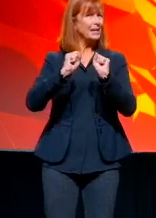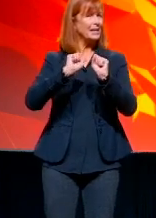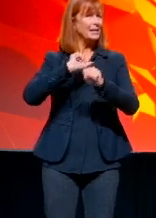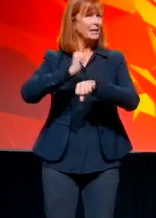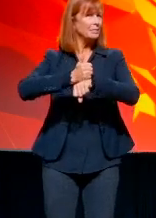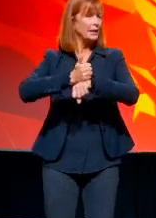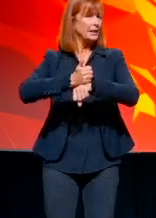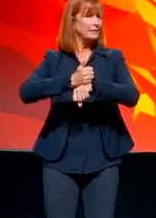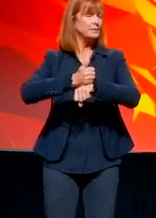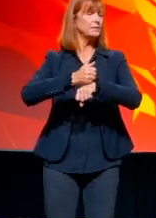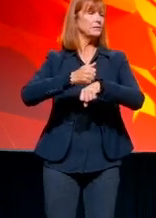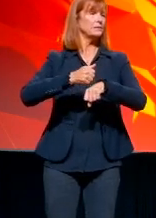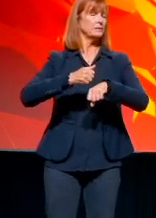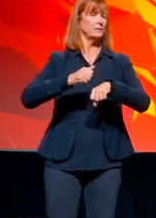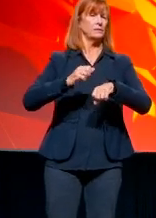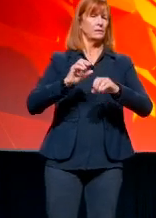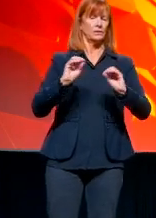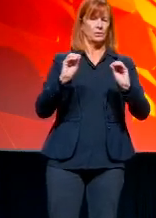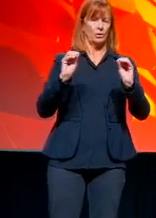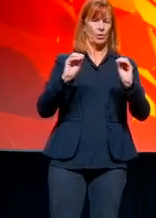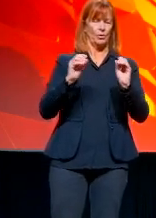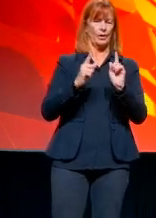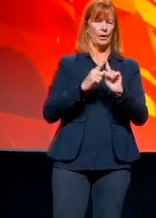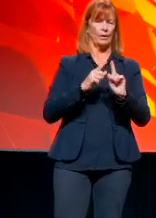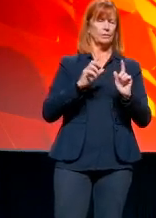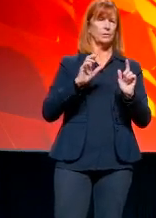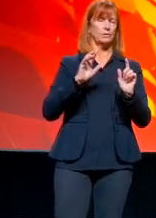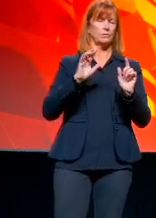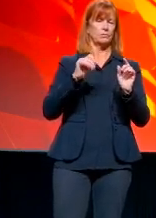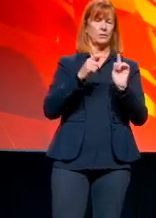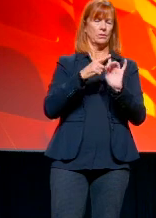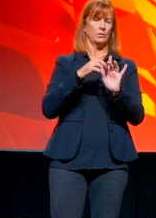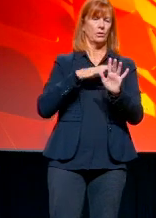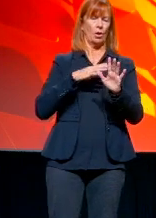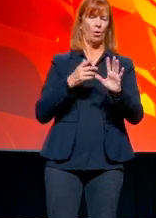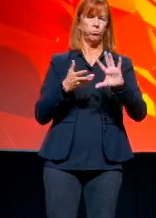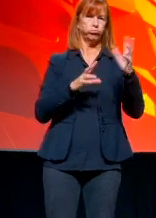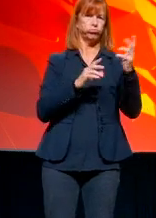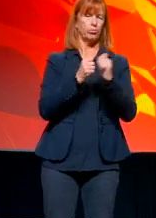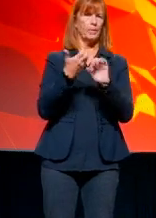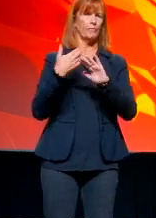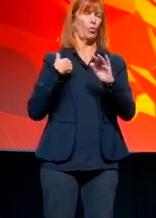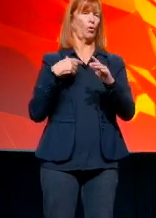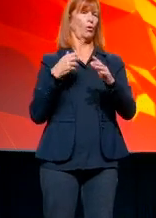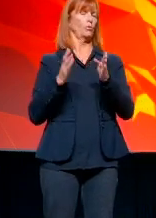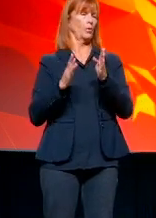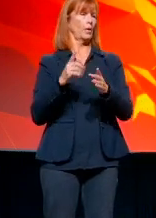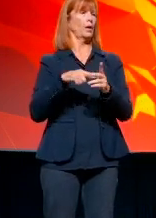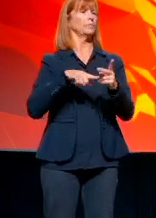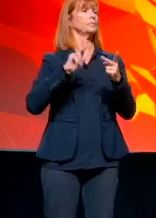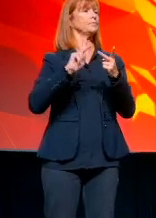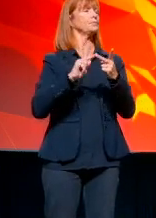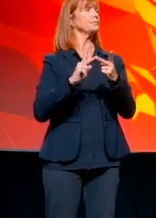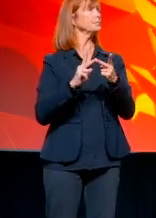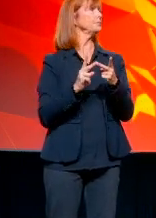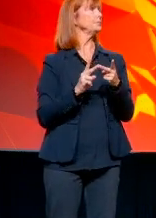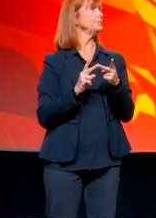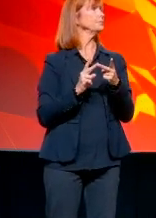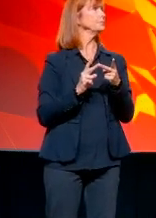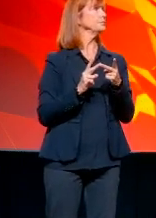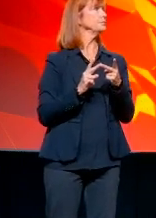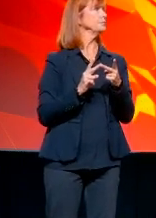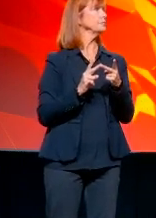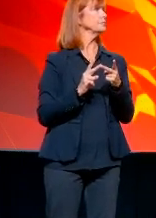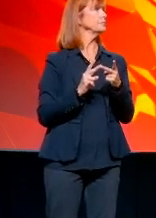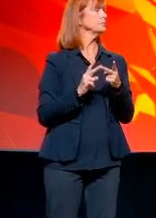that like so there's no catastrophic failures before the robot reach like perfection. The second is like as we turn the